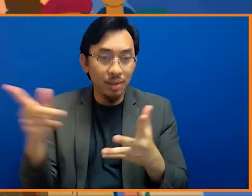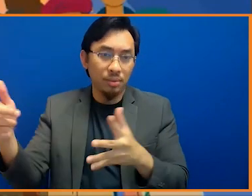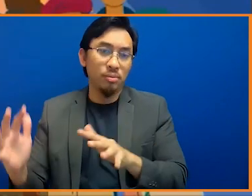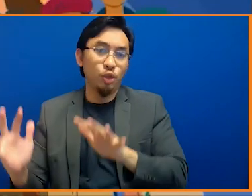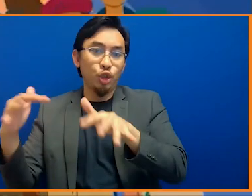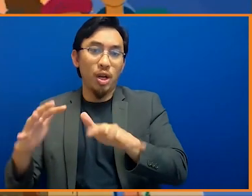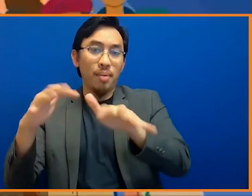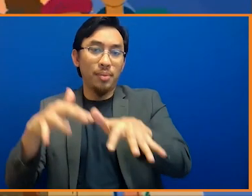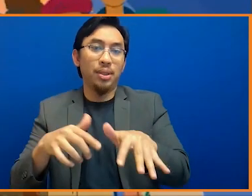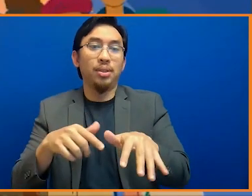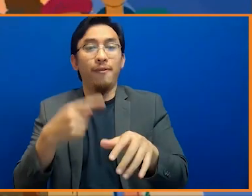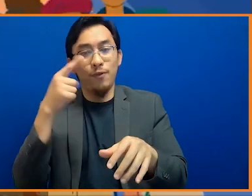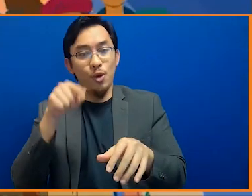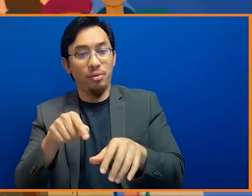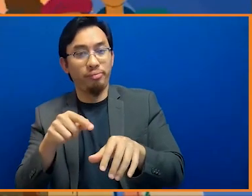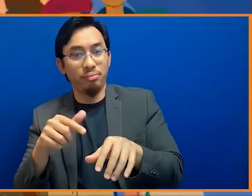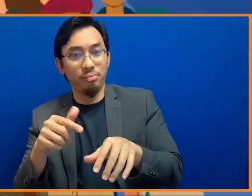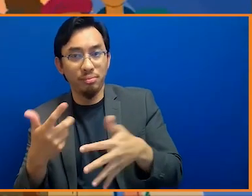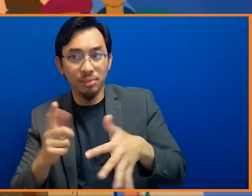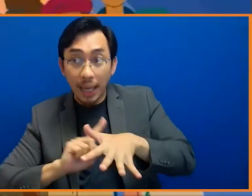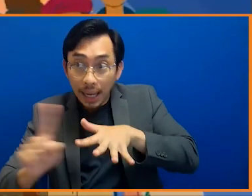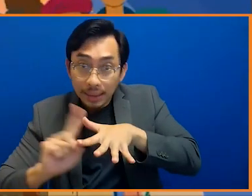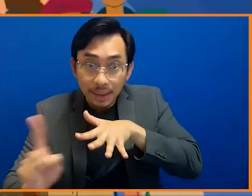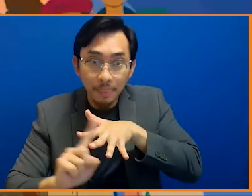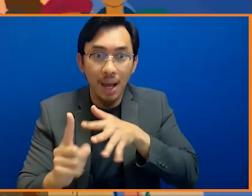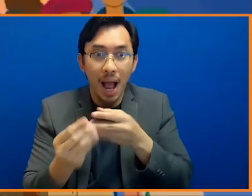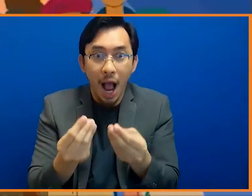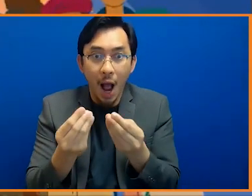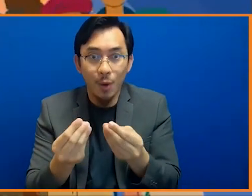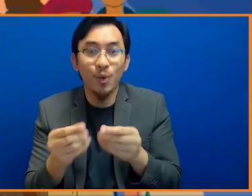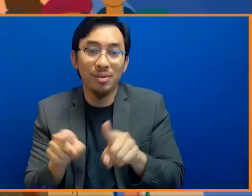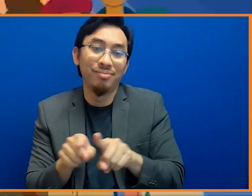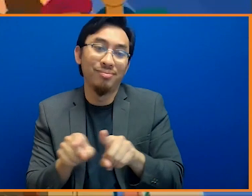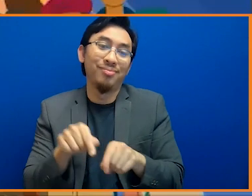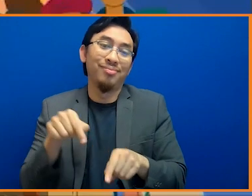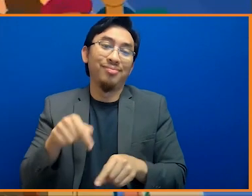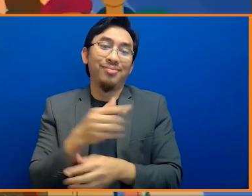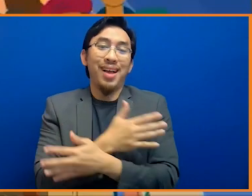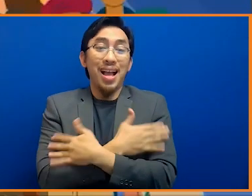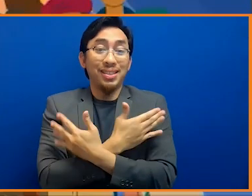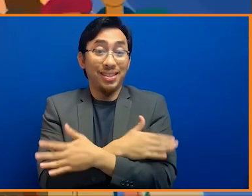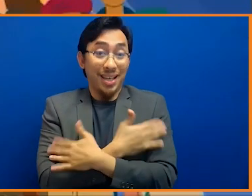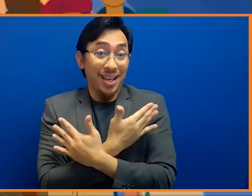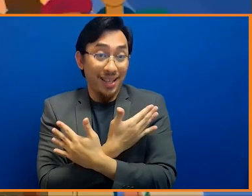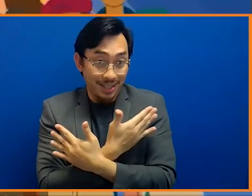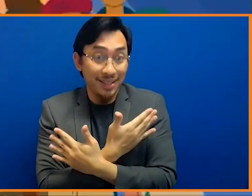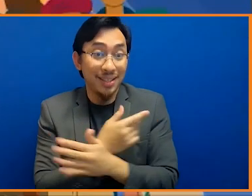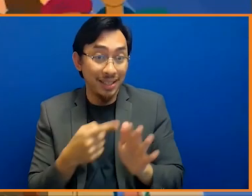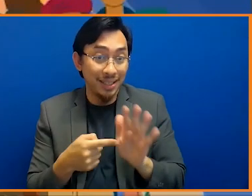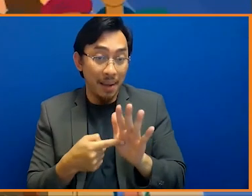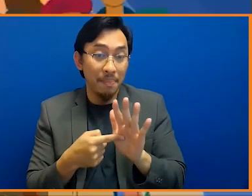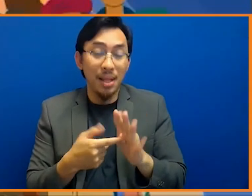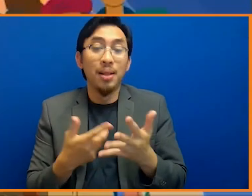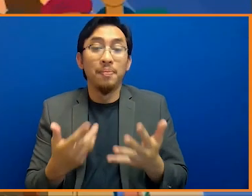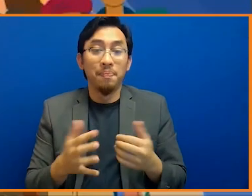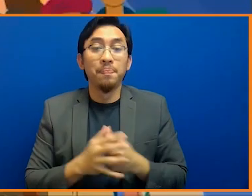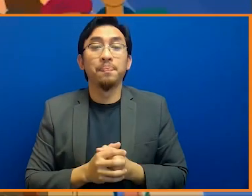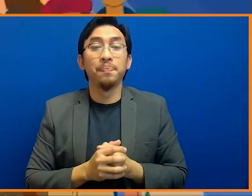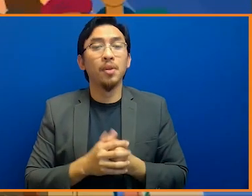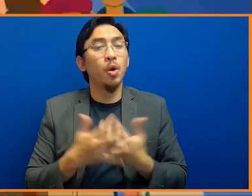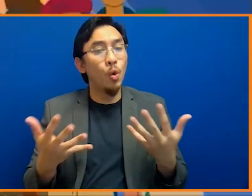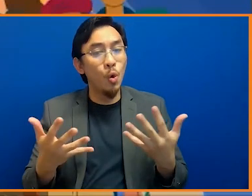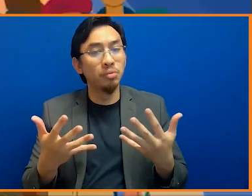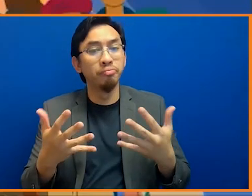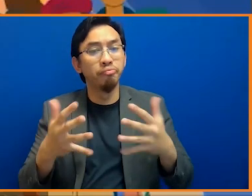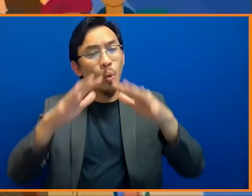evacuation buildings. So now, in the context of Aceh, for example, right, which type of among